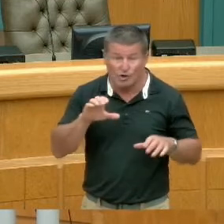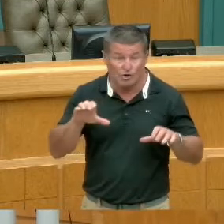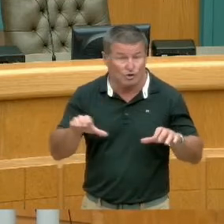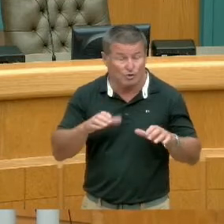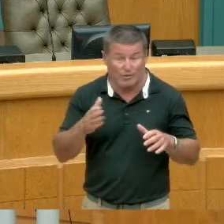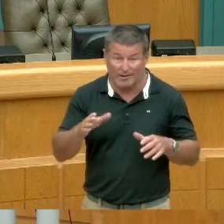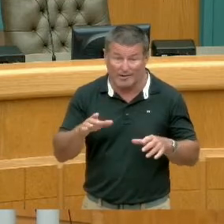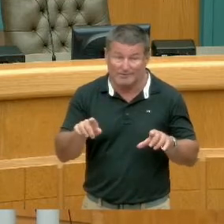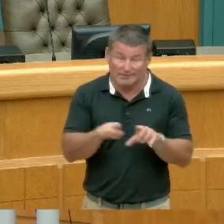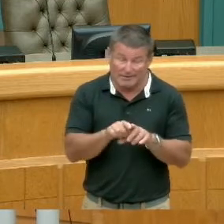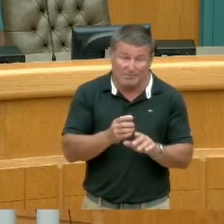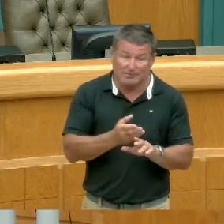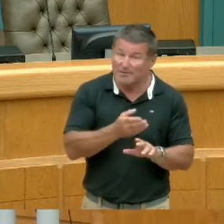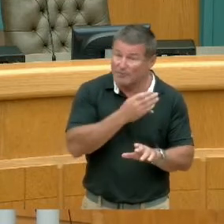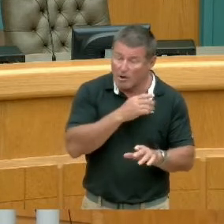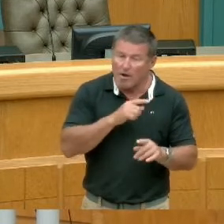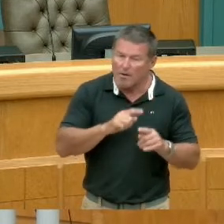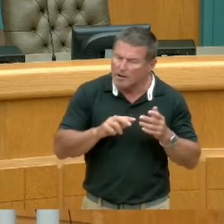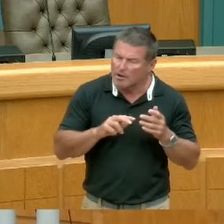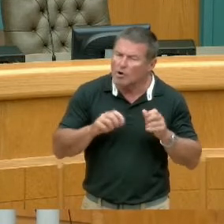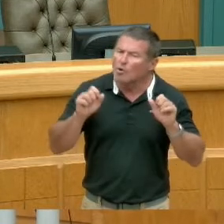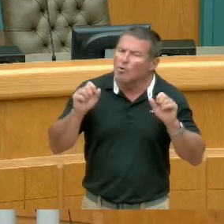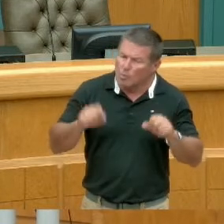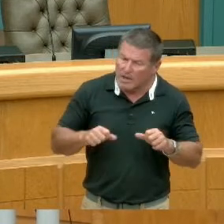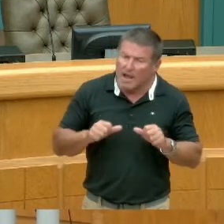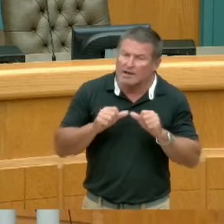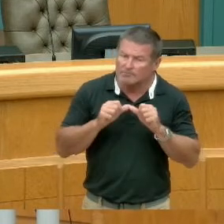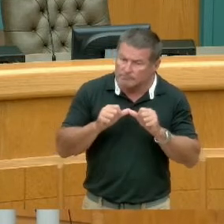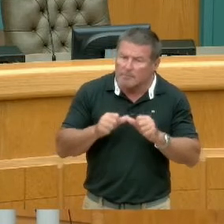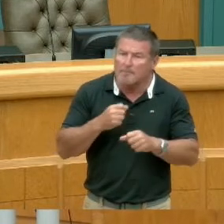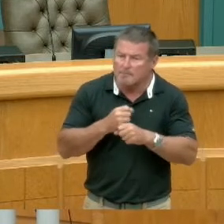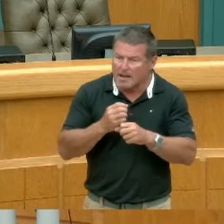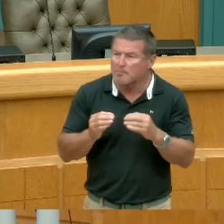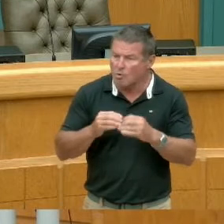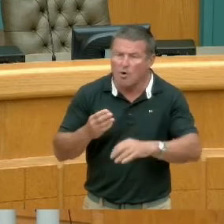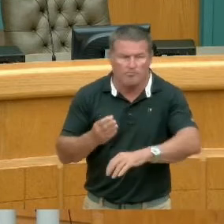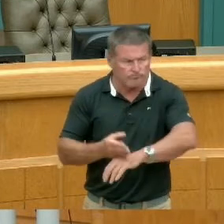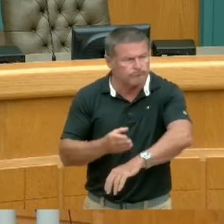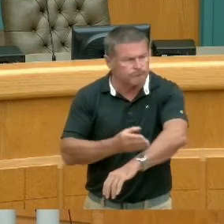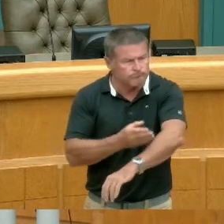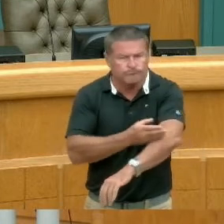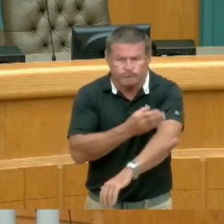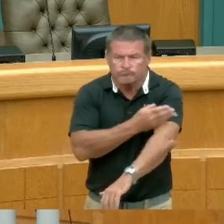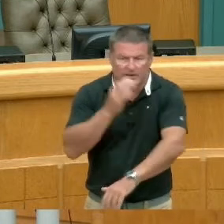years, but that doesn't mean we can't continue to move forward and make progress.